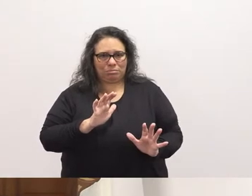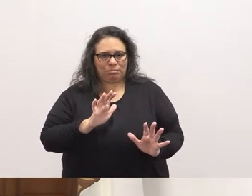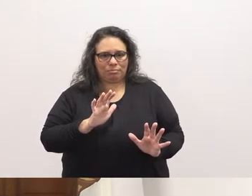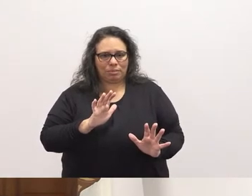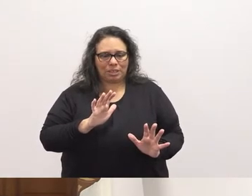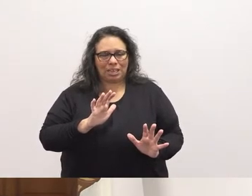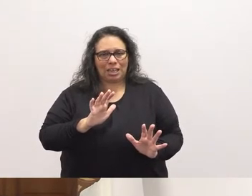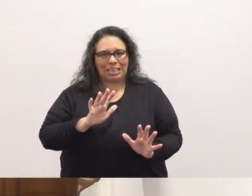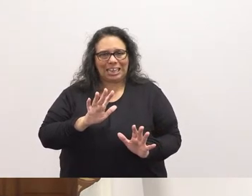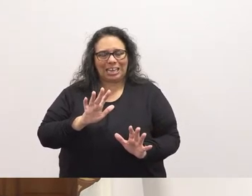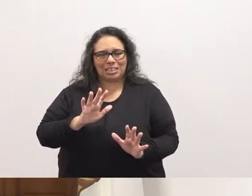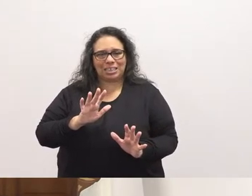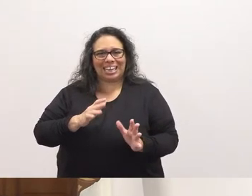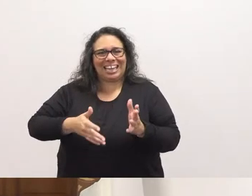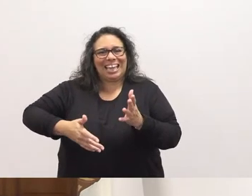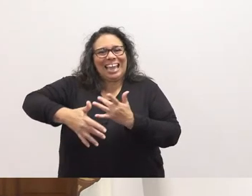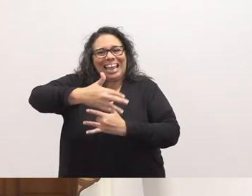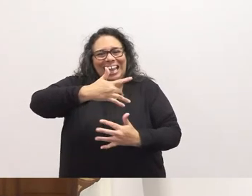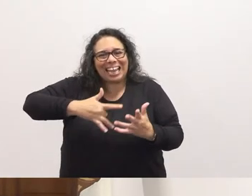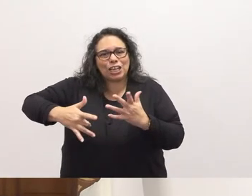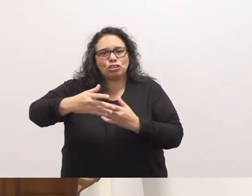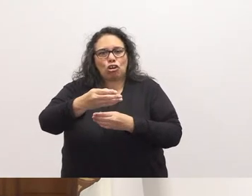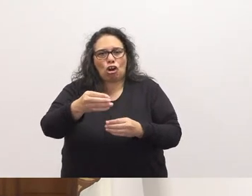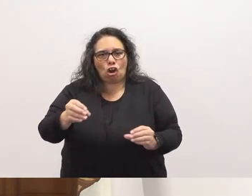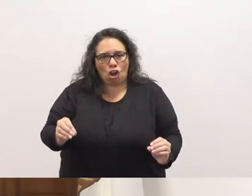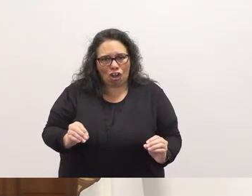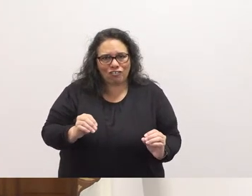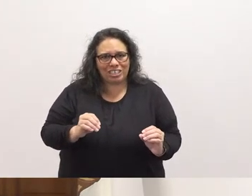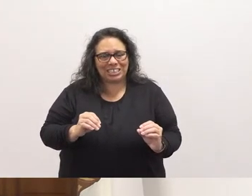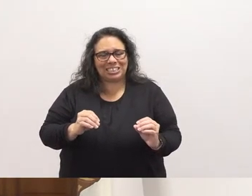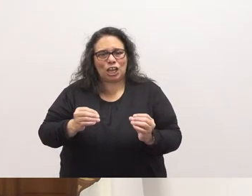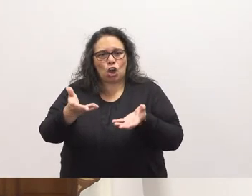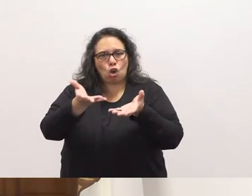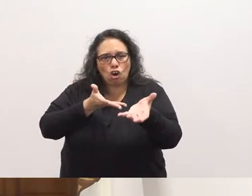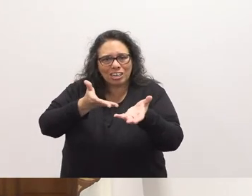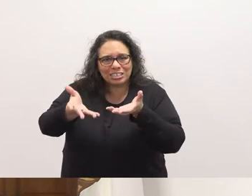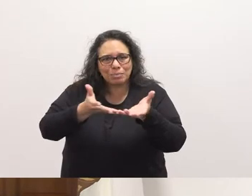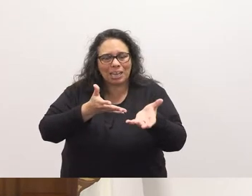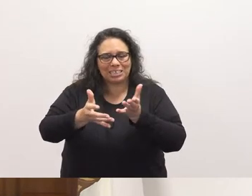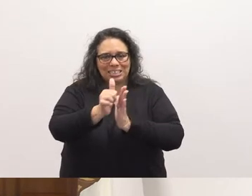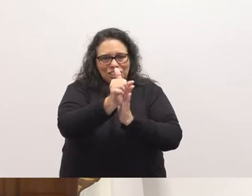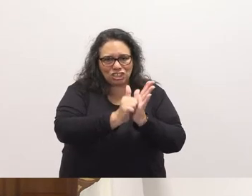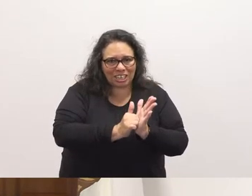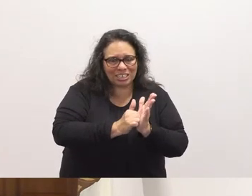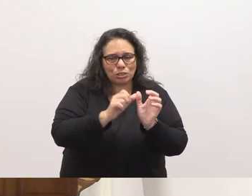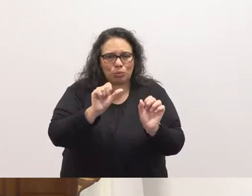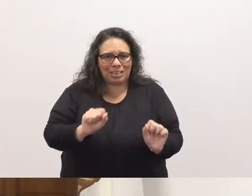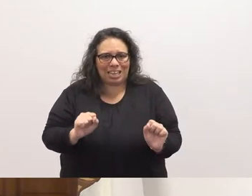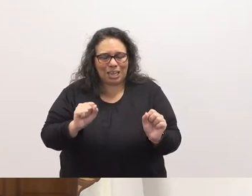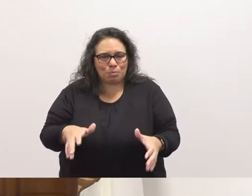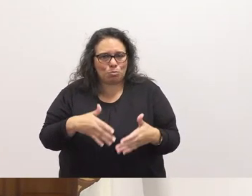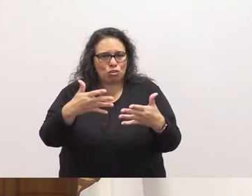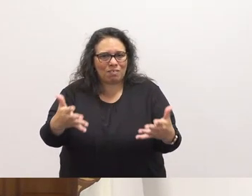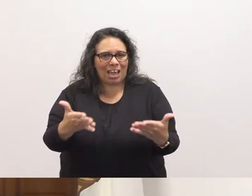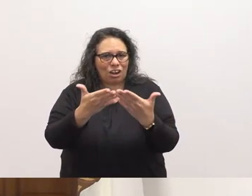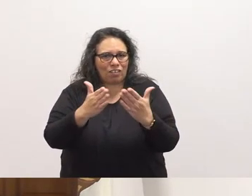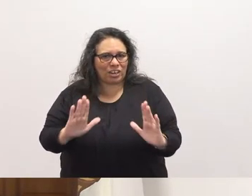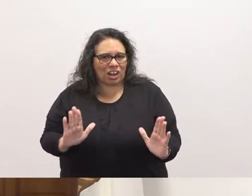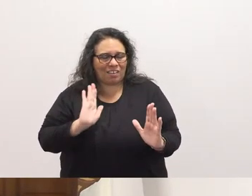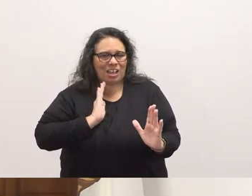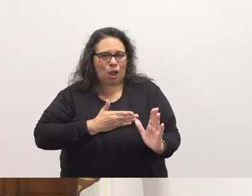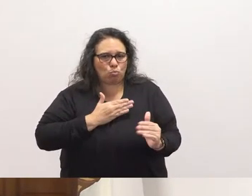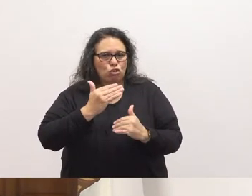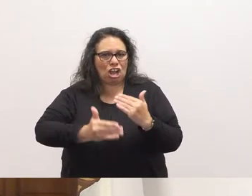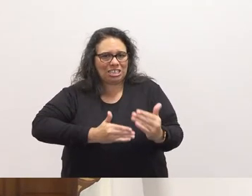That we place the inter-office correspondence as an agenda item so that we can be provided an overview of our process